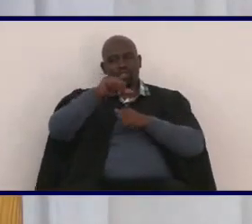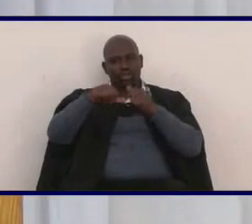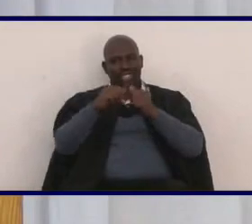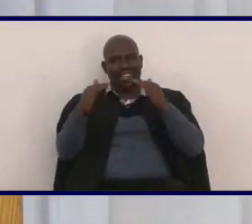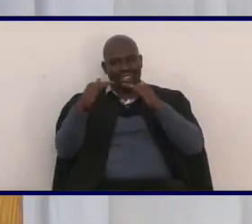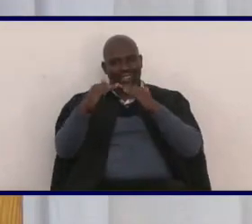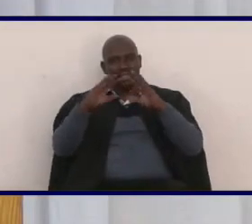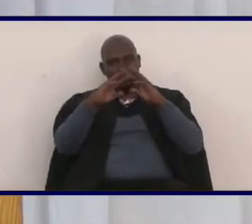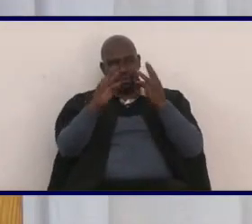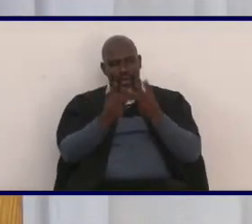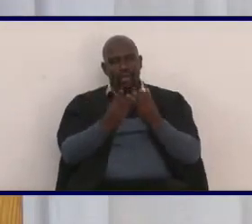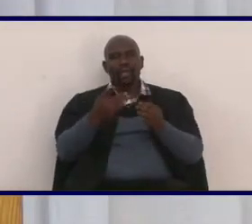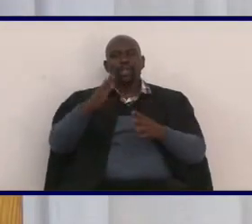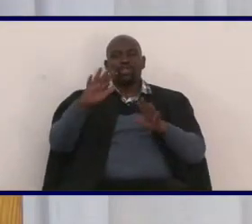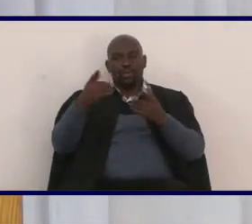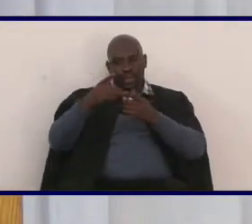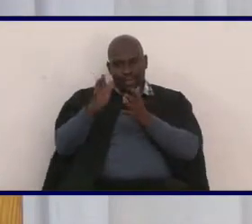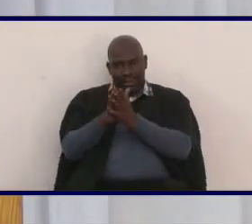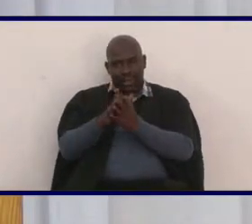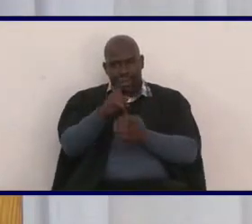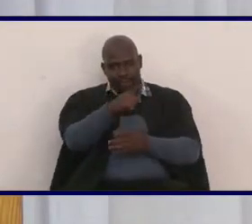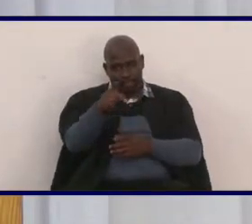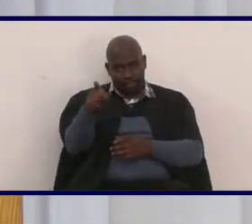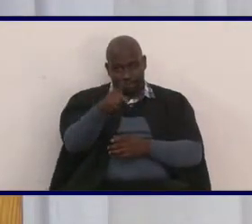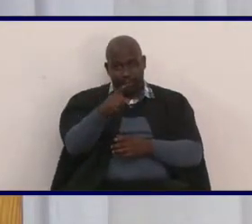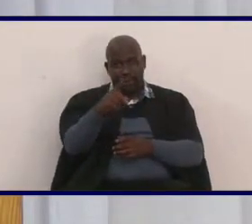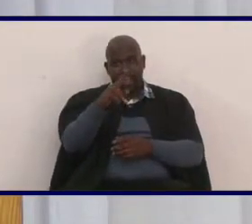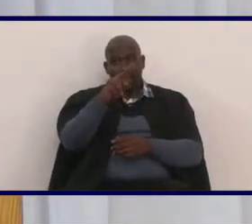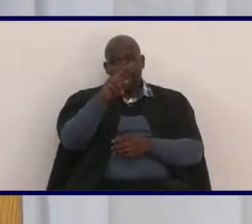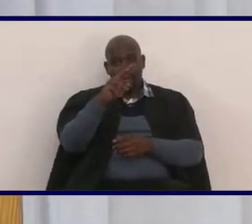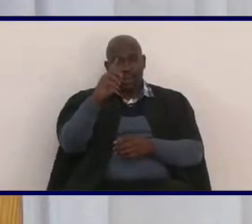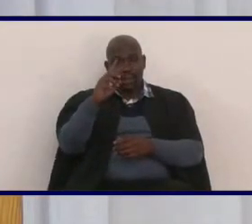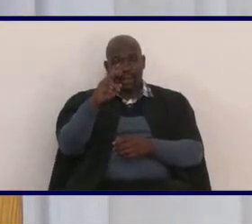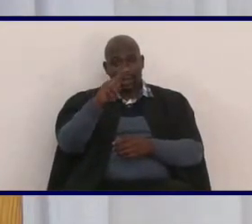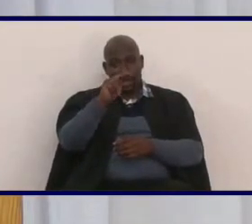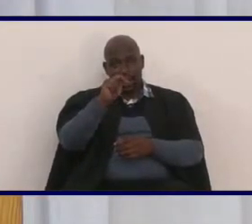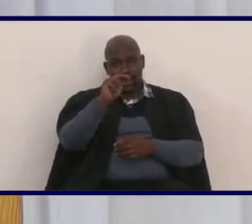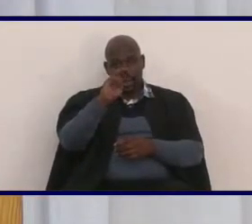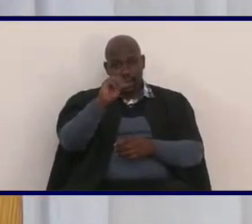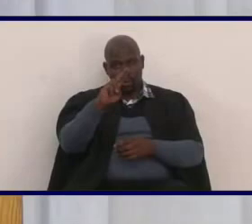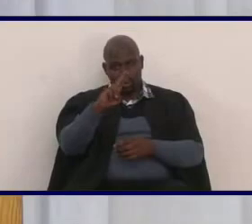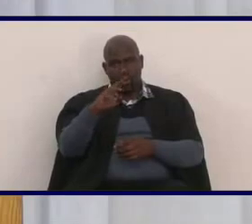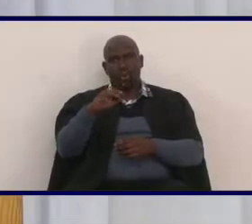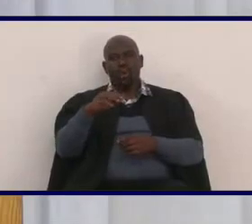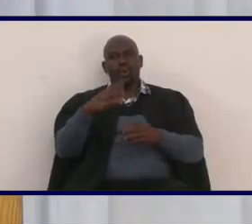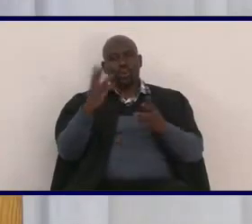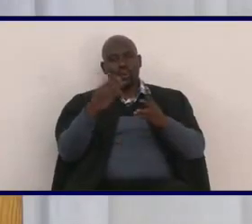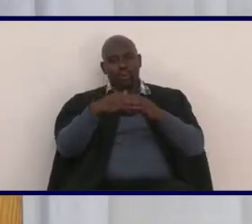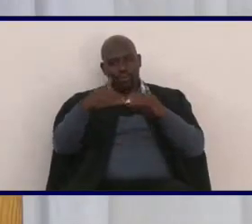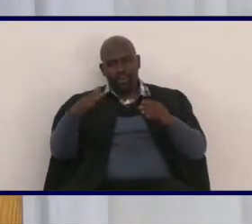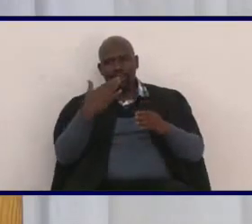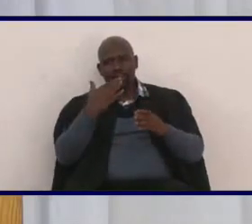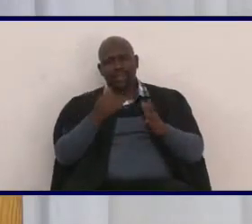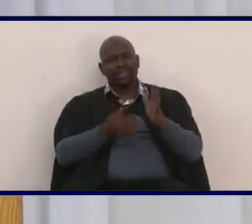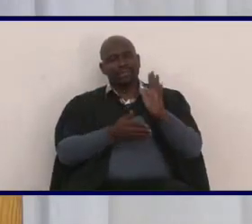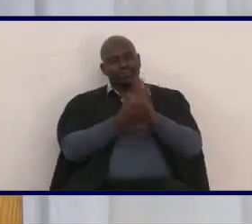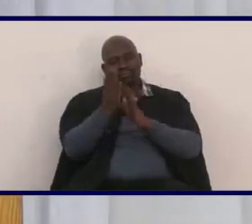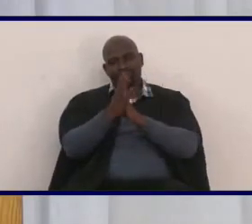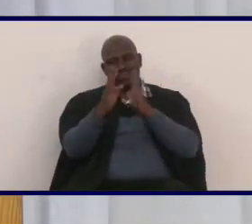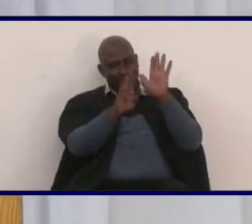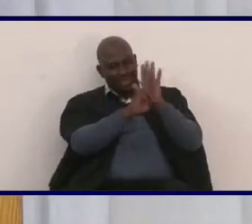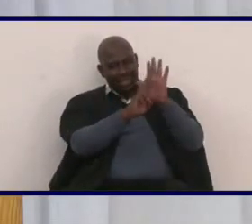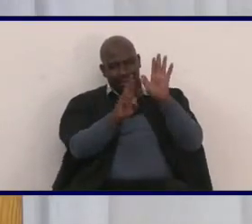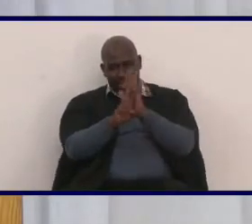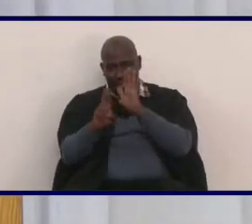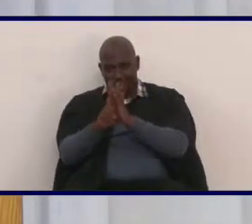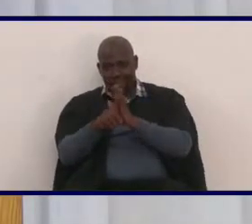Mandela University alumni, to go out there and be active ambassadors of this fine institution and all it